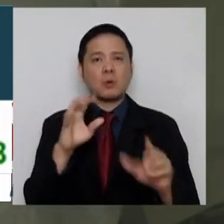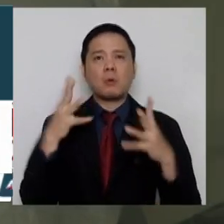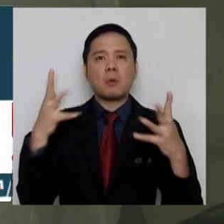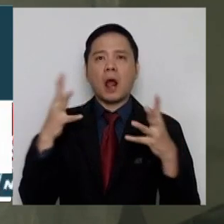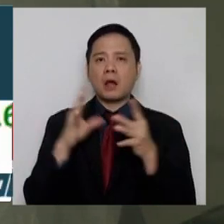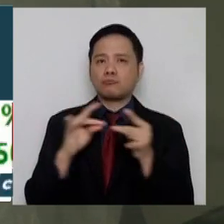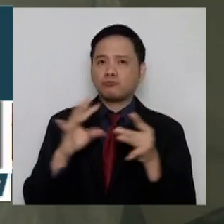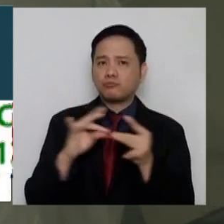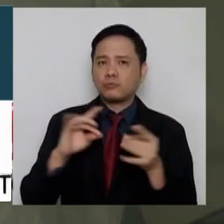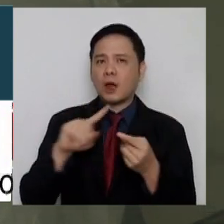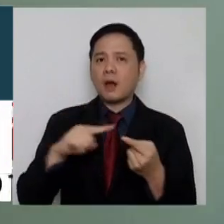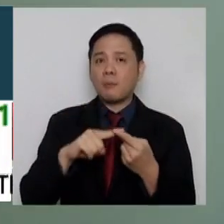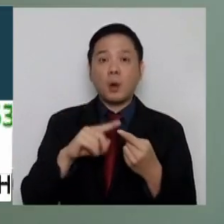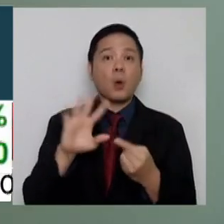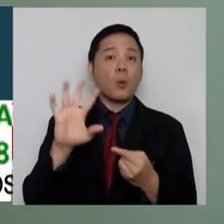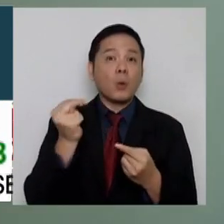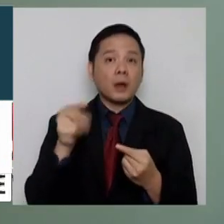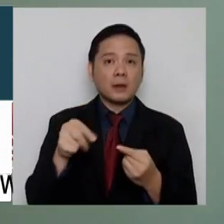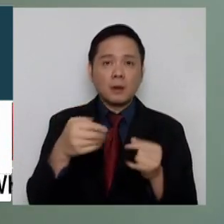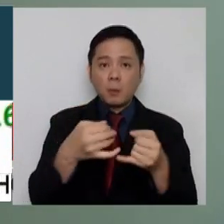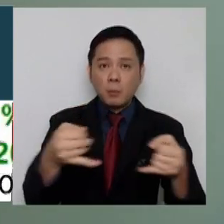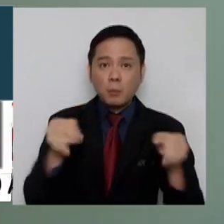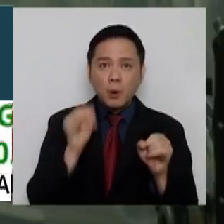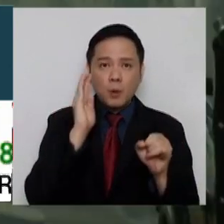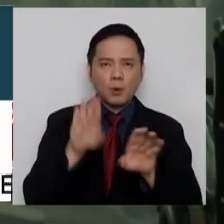when border restrictions would be eased,